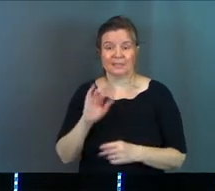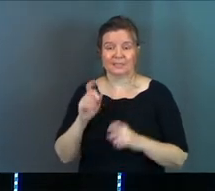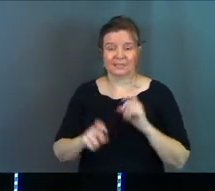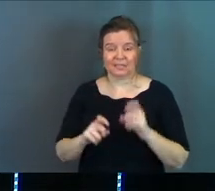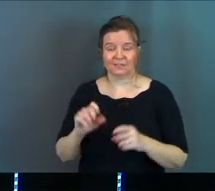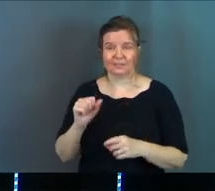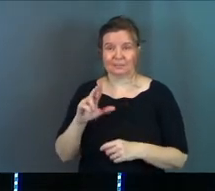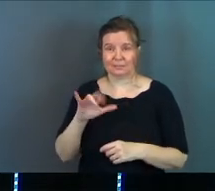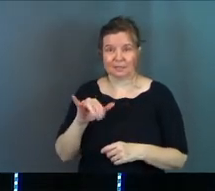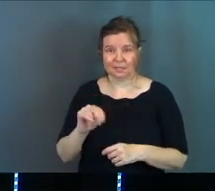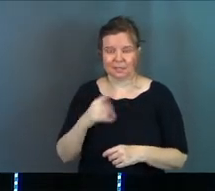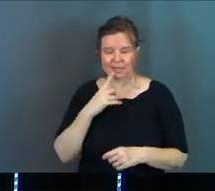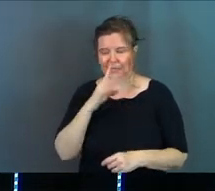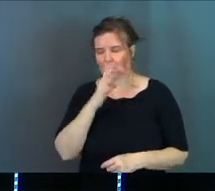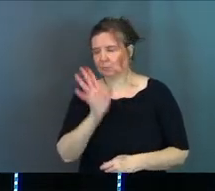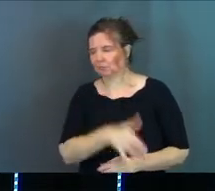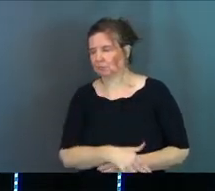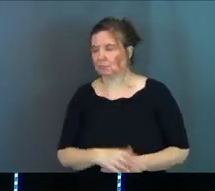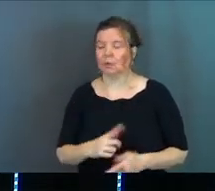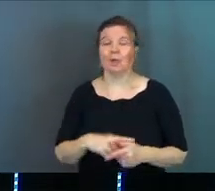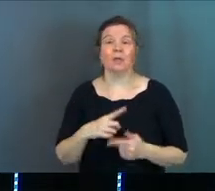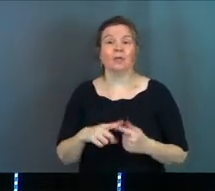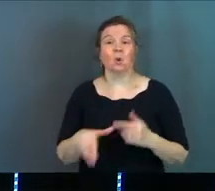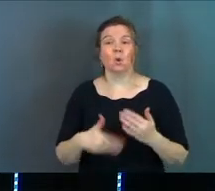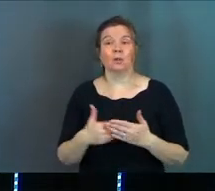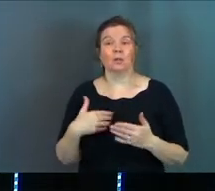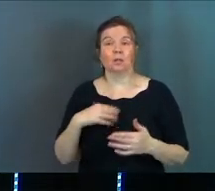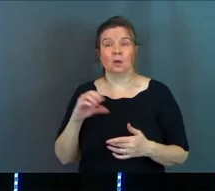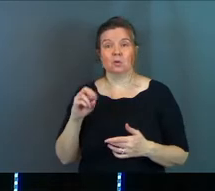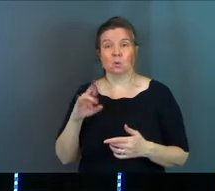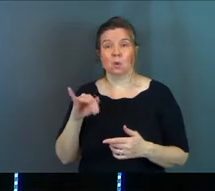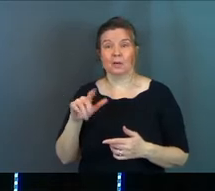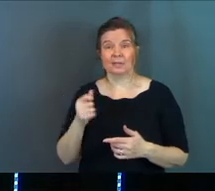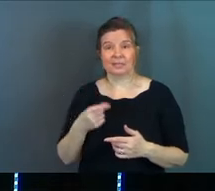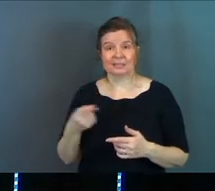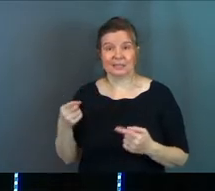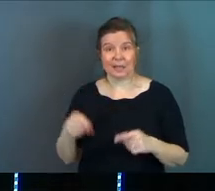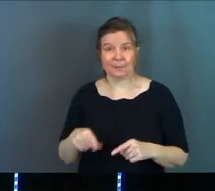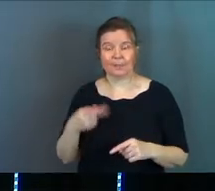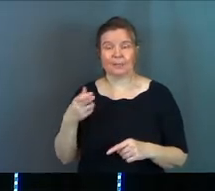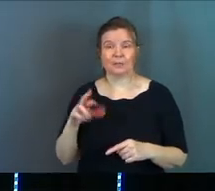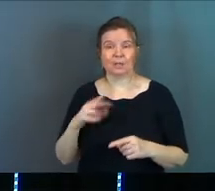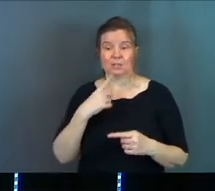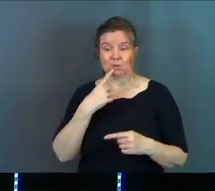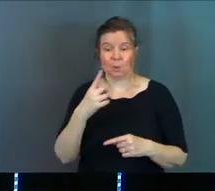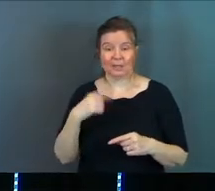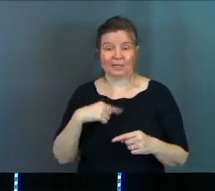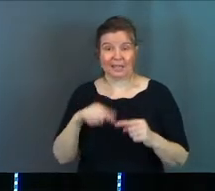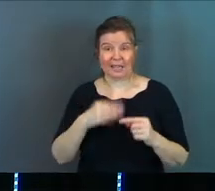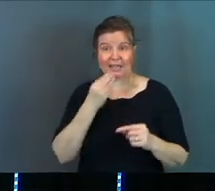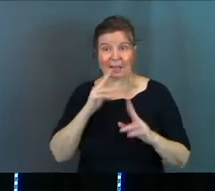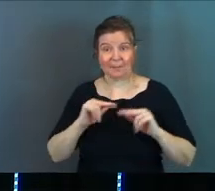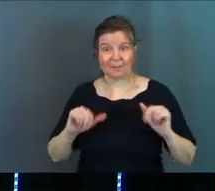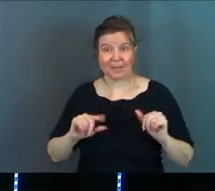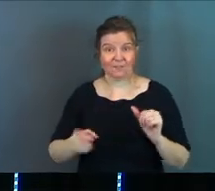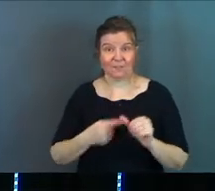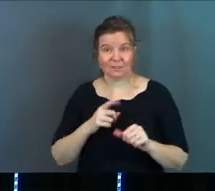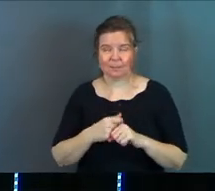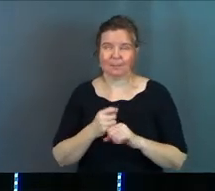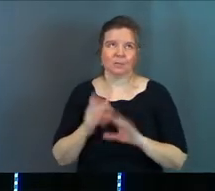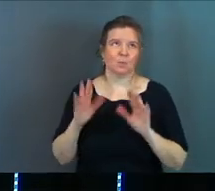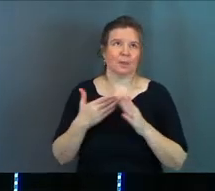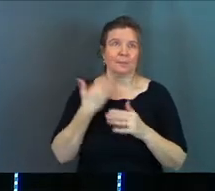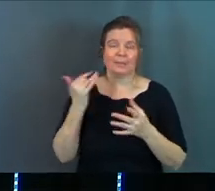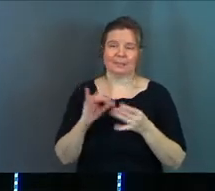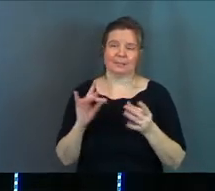given to the Samaritans, and he kind of ignores that. And then this whole thing with Cornelius happens, and Peter gets told that he can eat bacon for the first time, which makes it